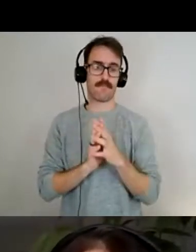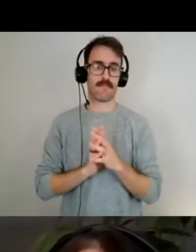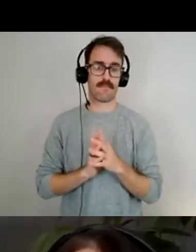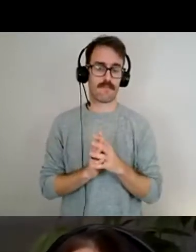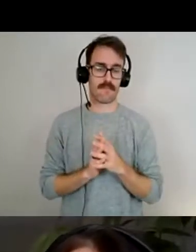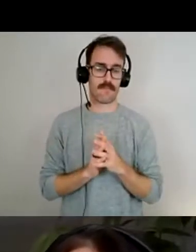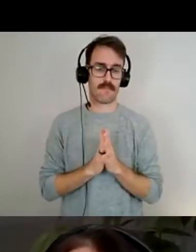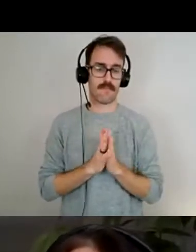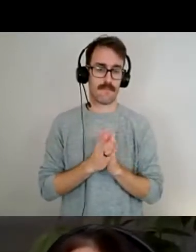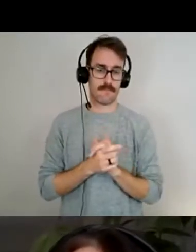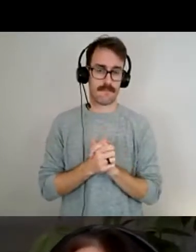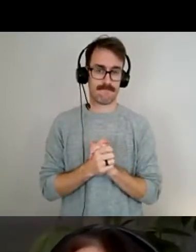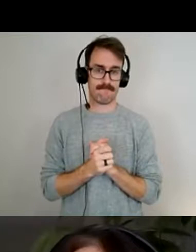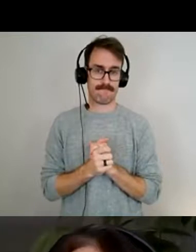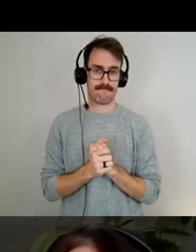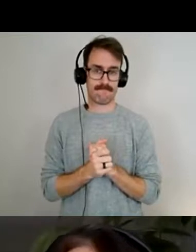languages.